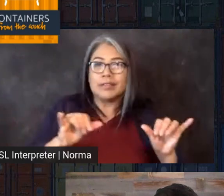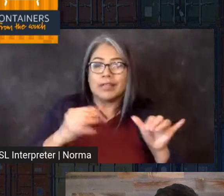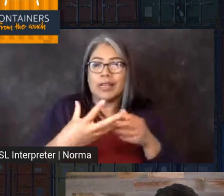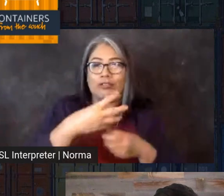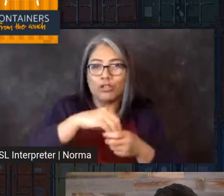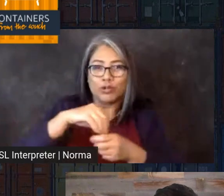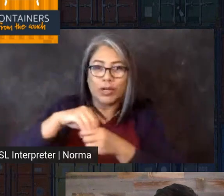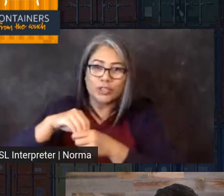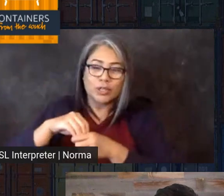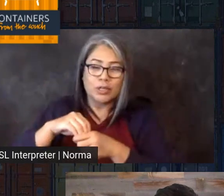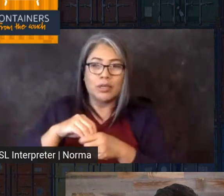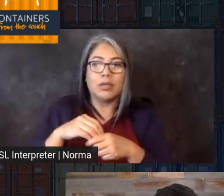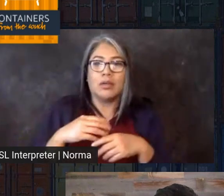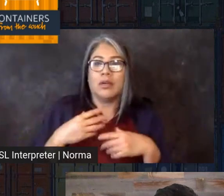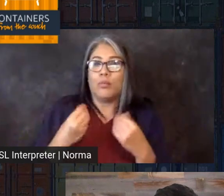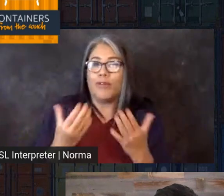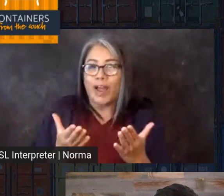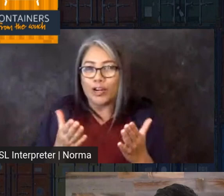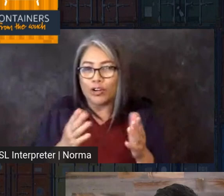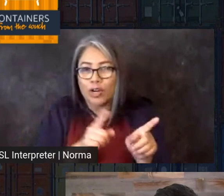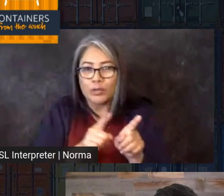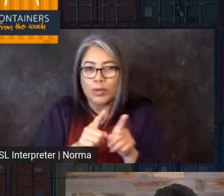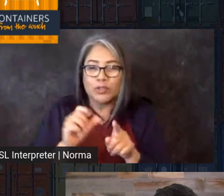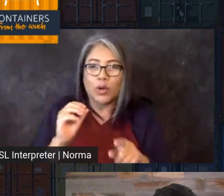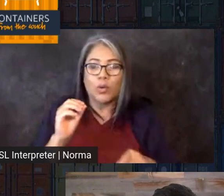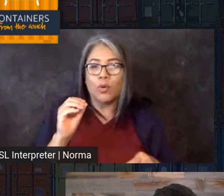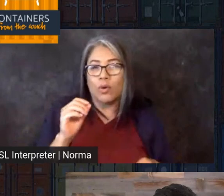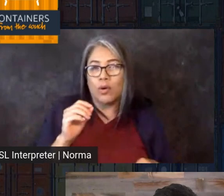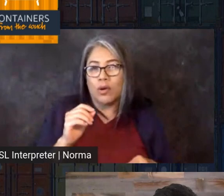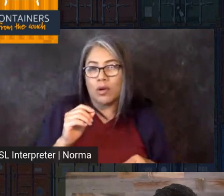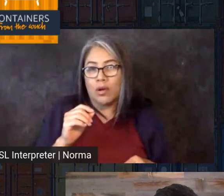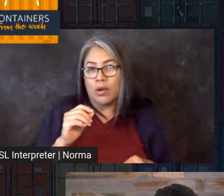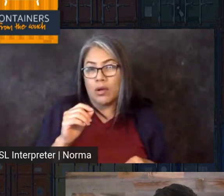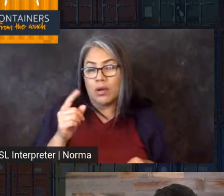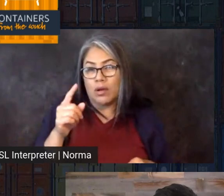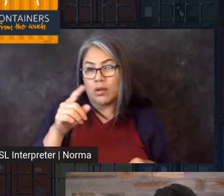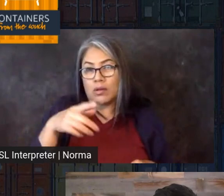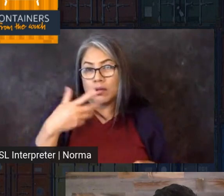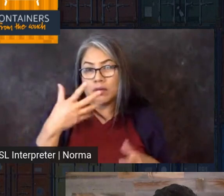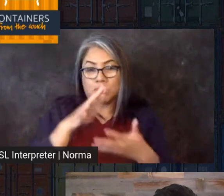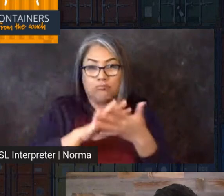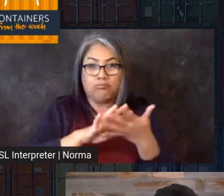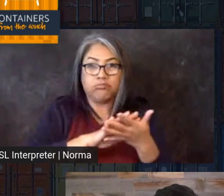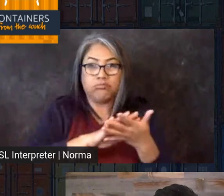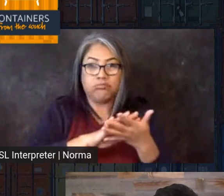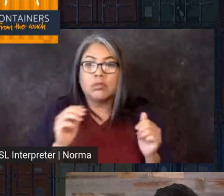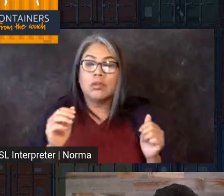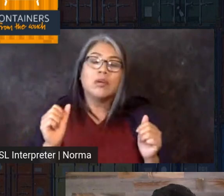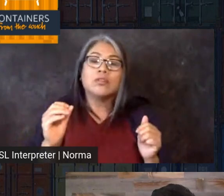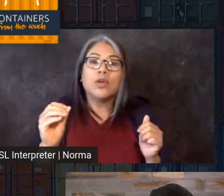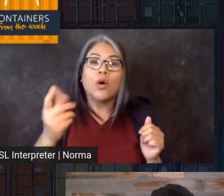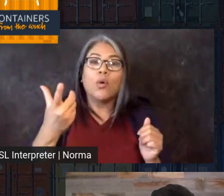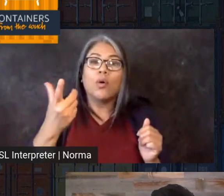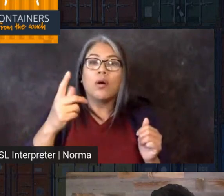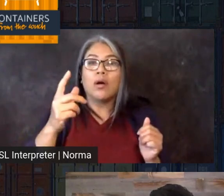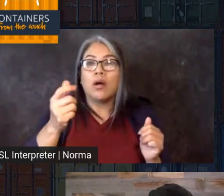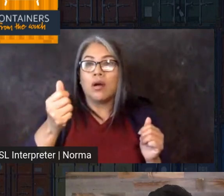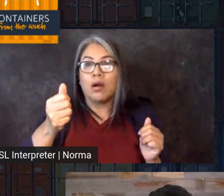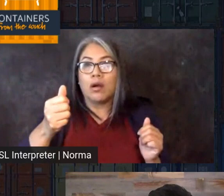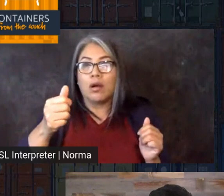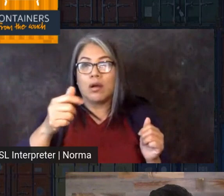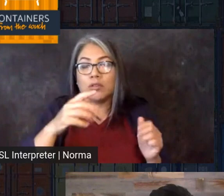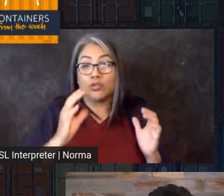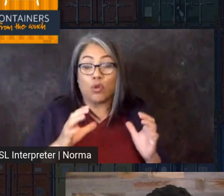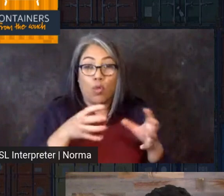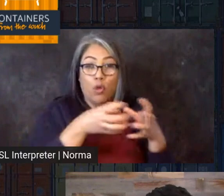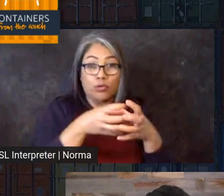Anywhere clusters or any Kubernetes compliant cluster back to the cloud, where you can see all of your clusters connected, listed on there. So right now it provides